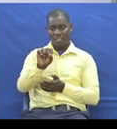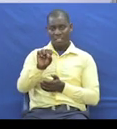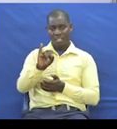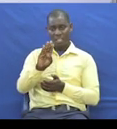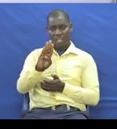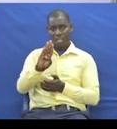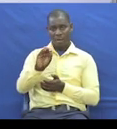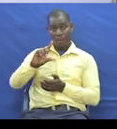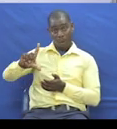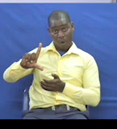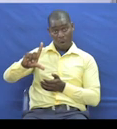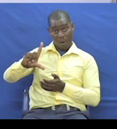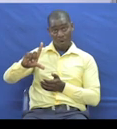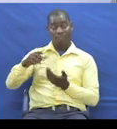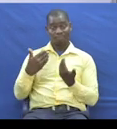particle